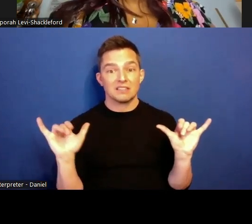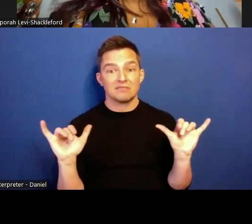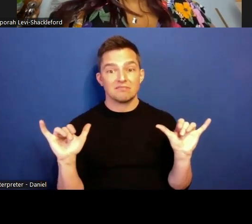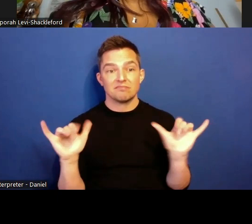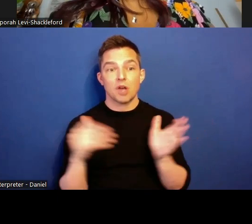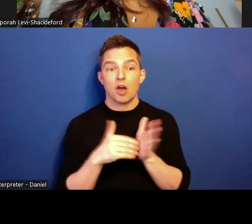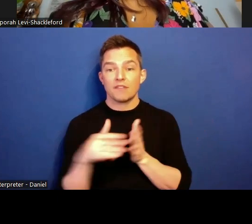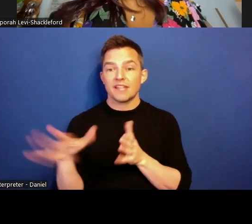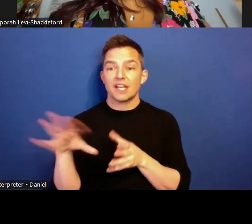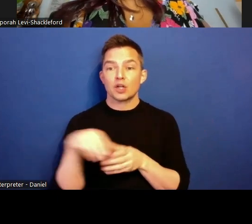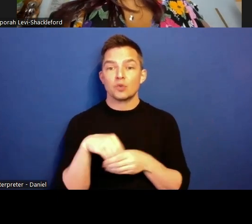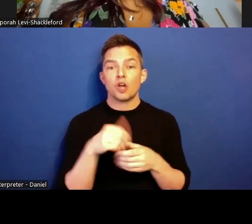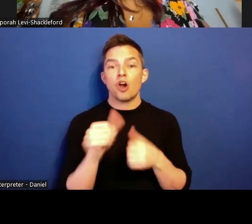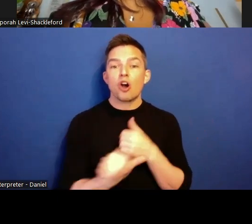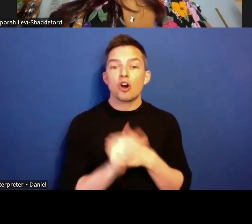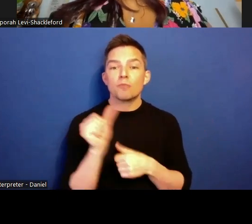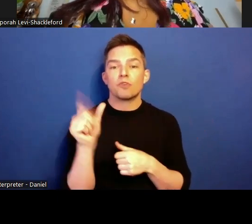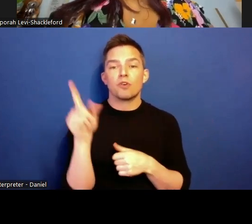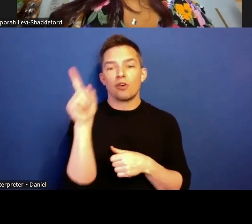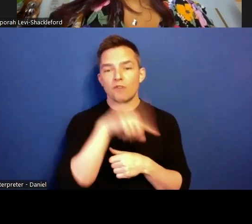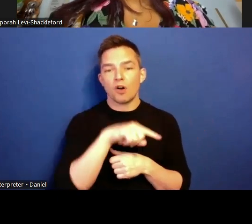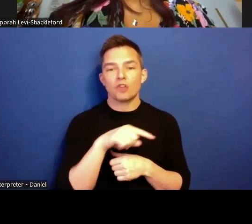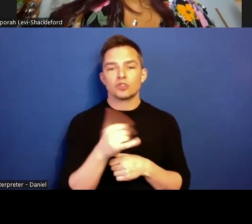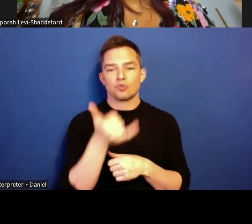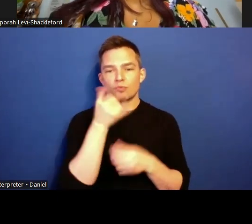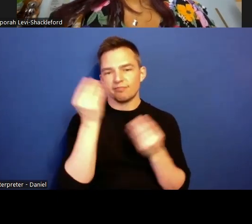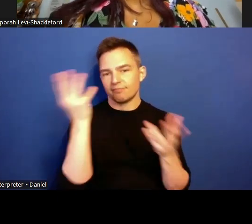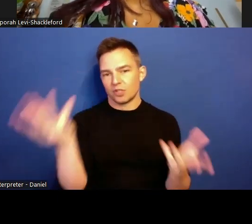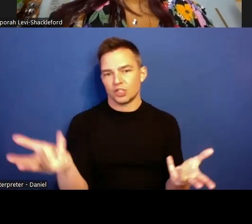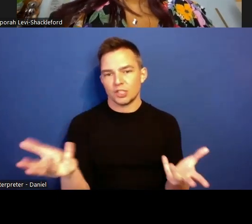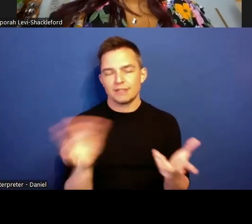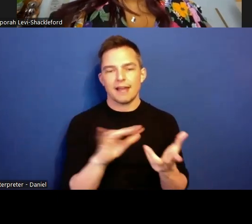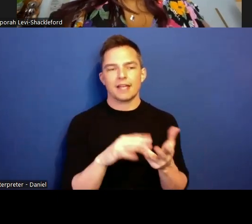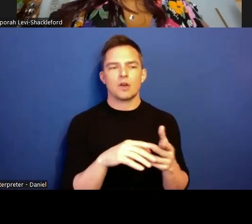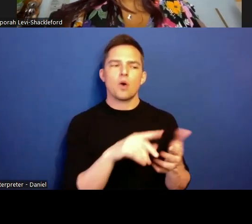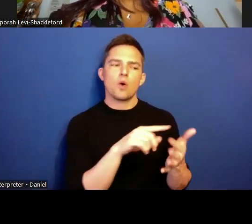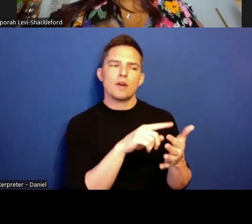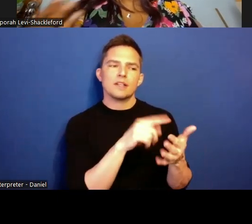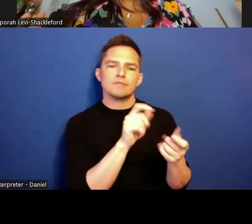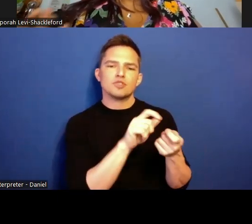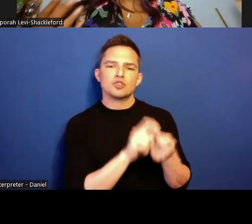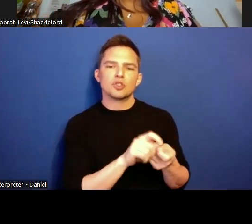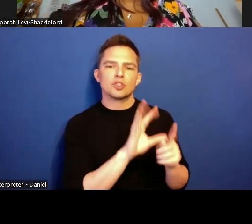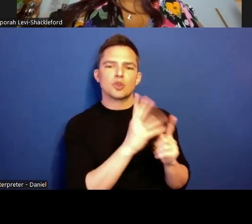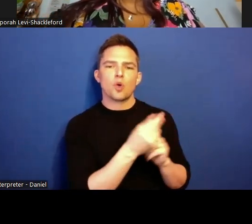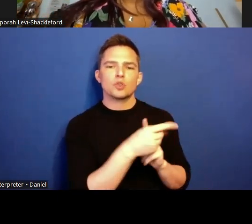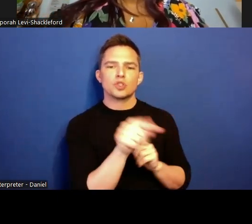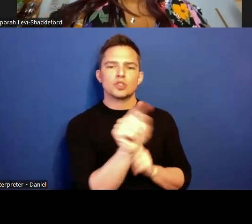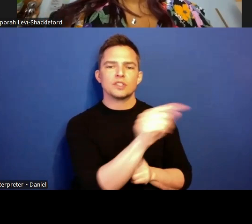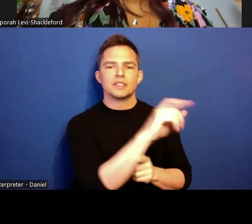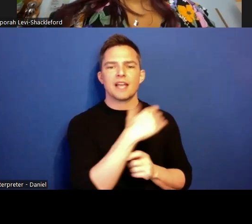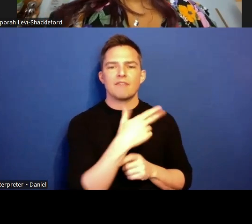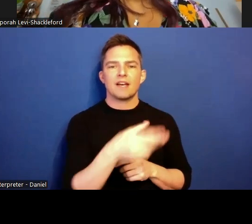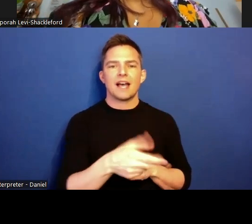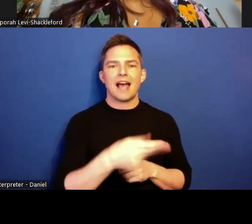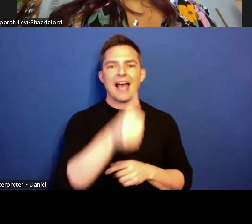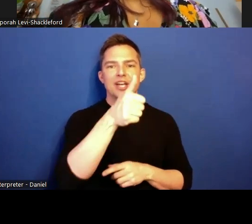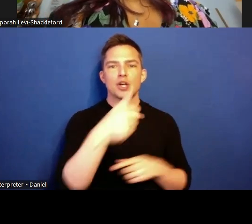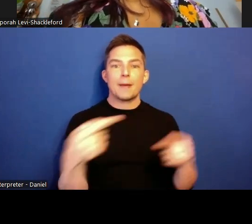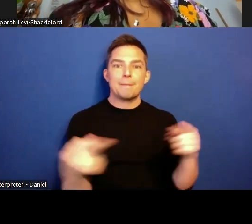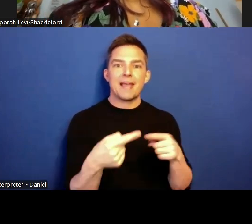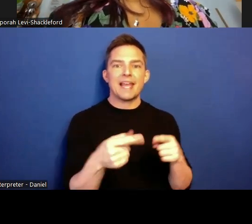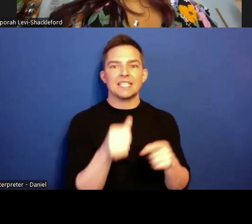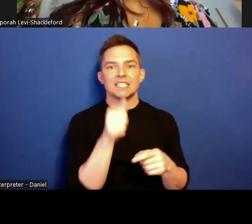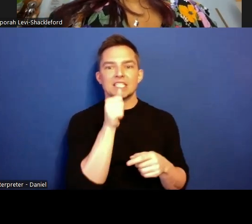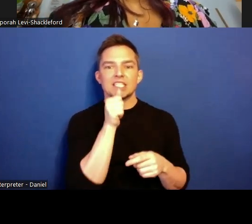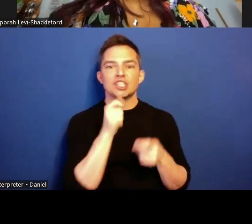including harmful and false information. We're still hearing things like certain cultures have a higher pain tolerance, or